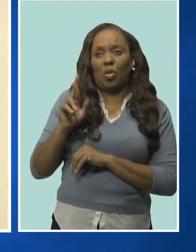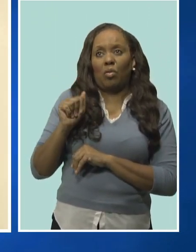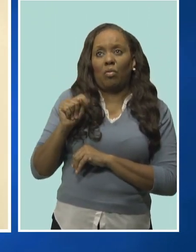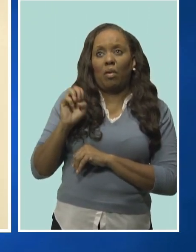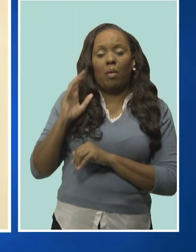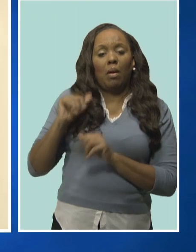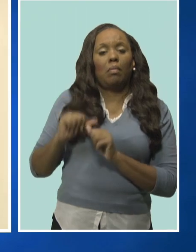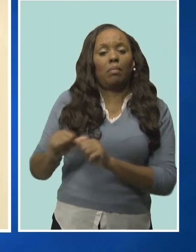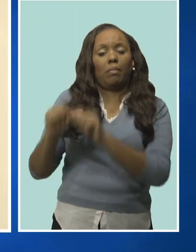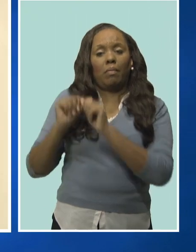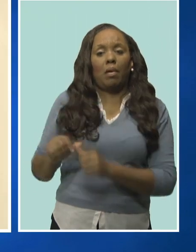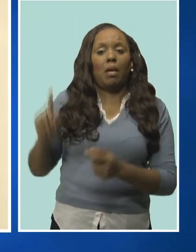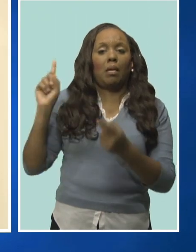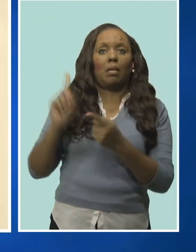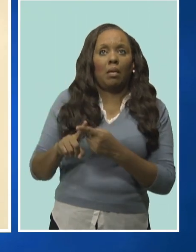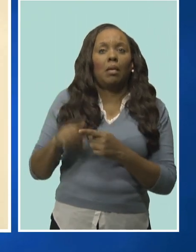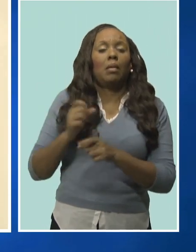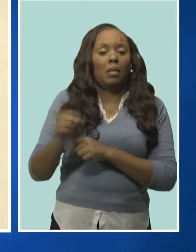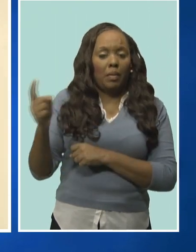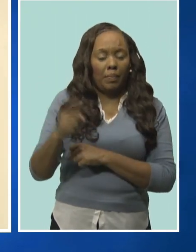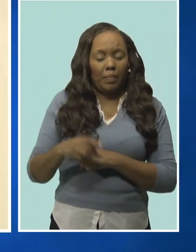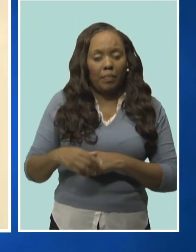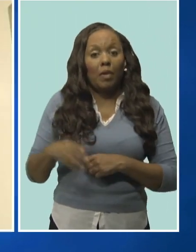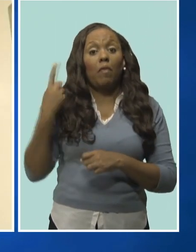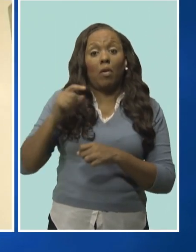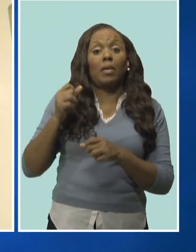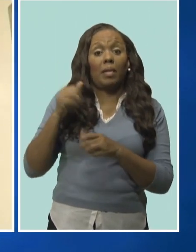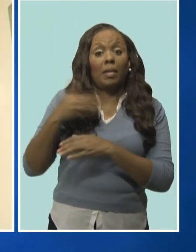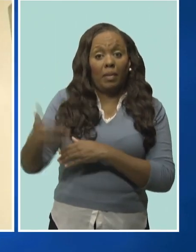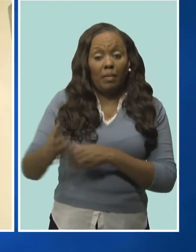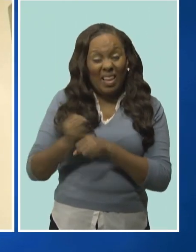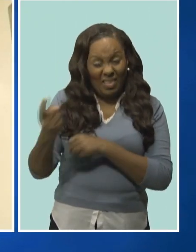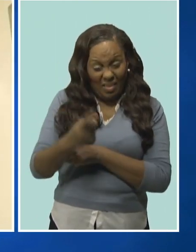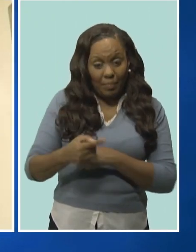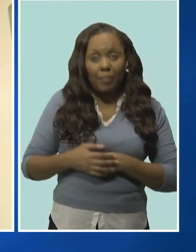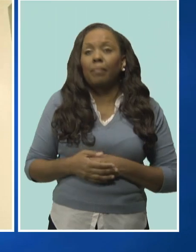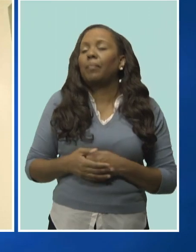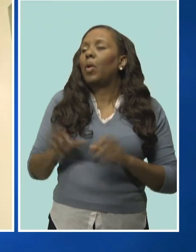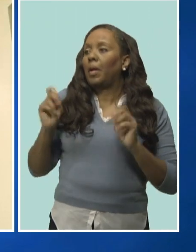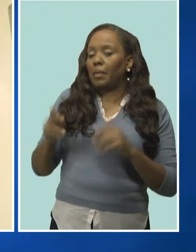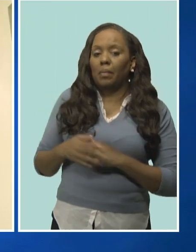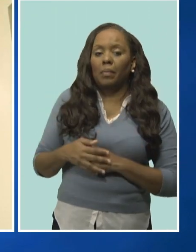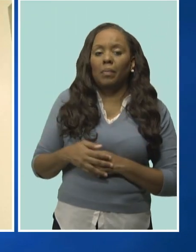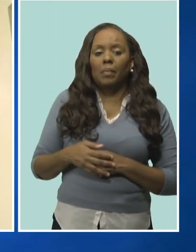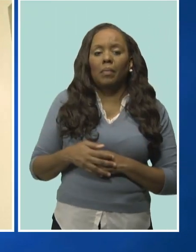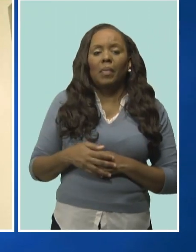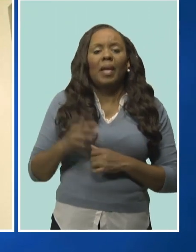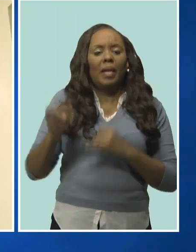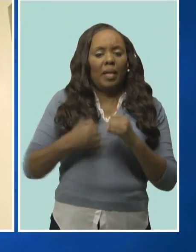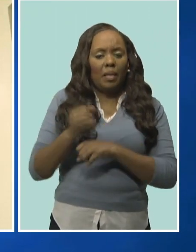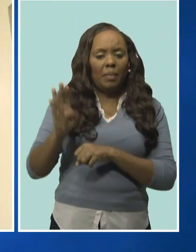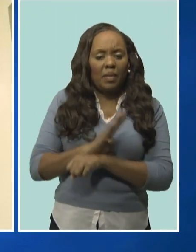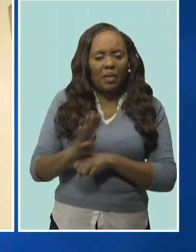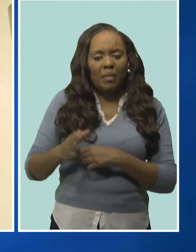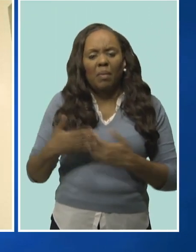companies for the duration of 2024. Okay, now regarding our international business sector in particular, isn't there a concern that we could lose